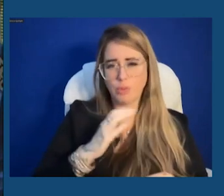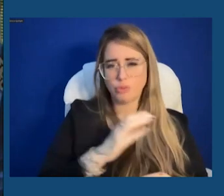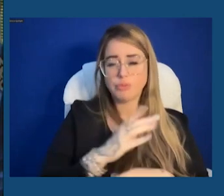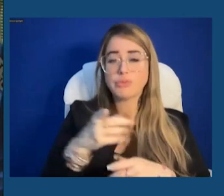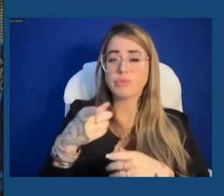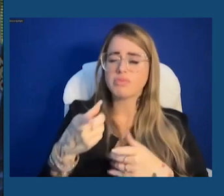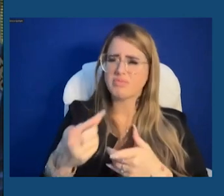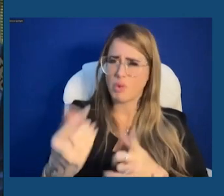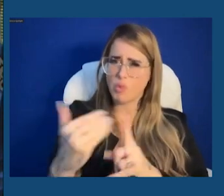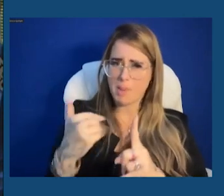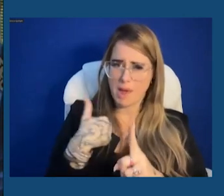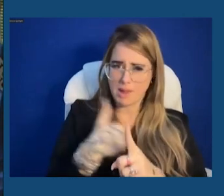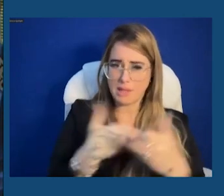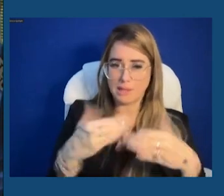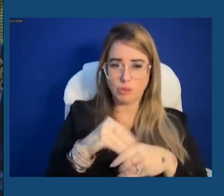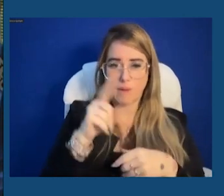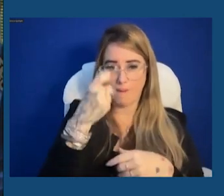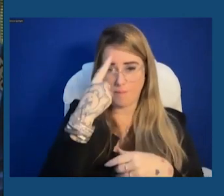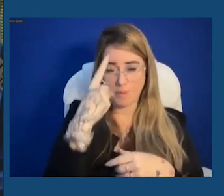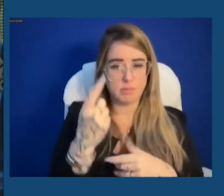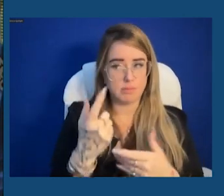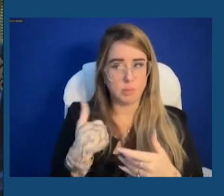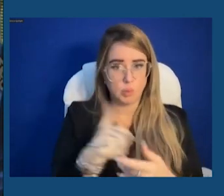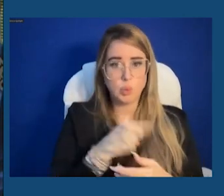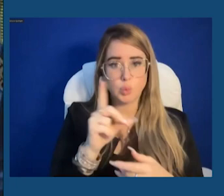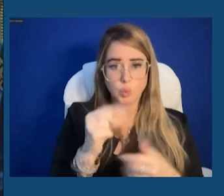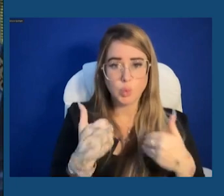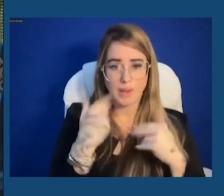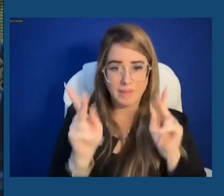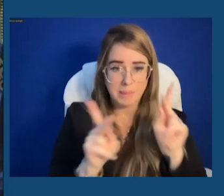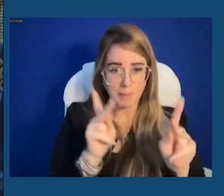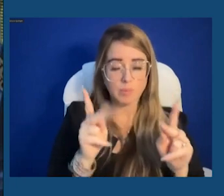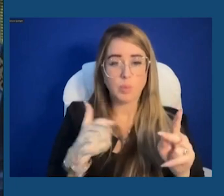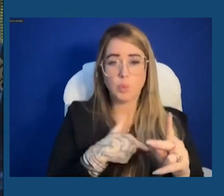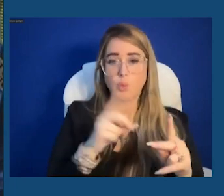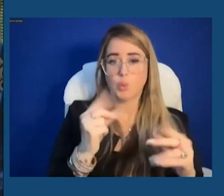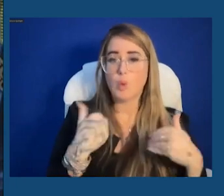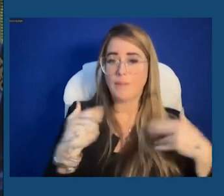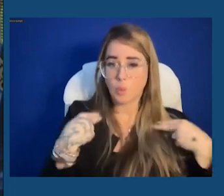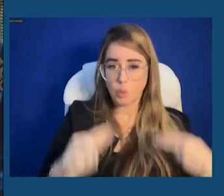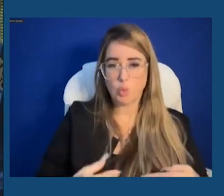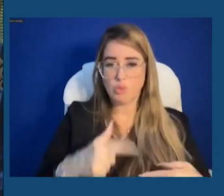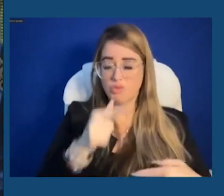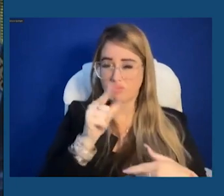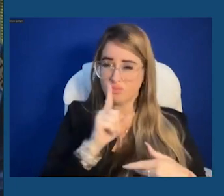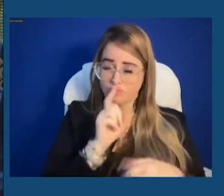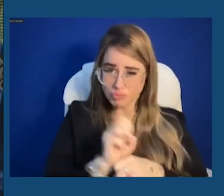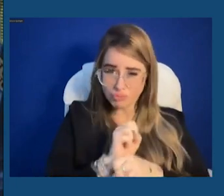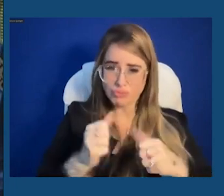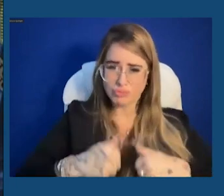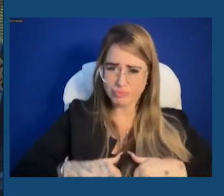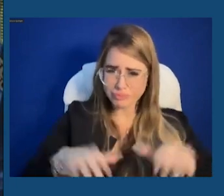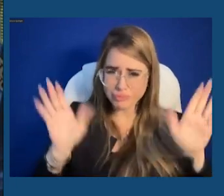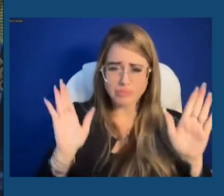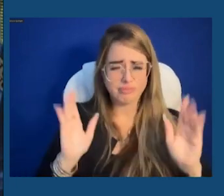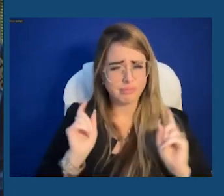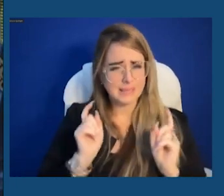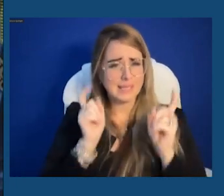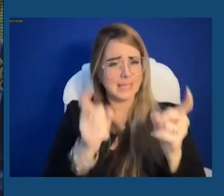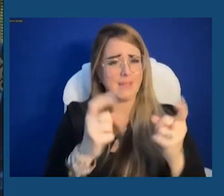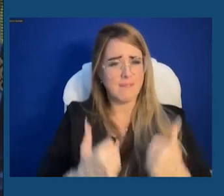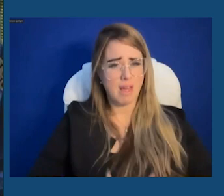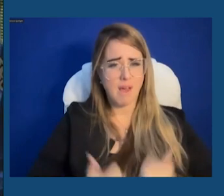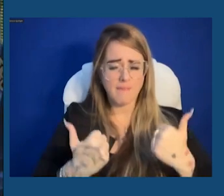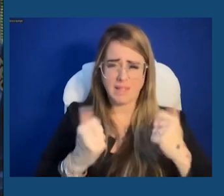government that there are people out there, human beings who put their whole life's earnings and their vision into sometimes a